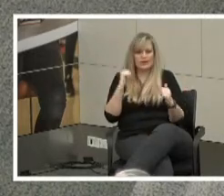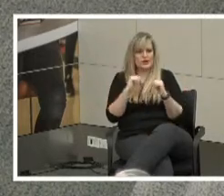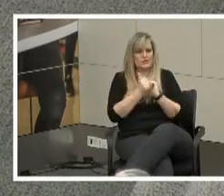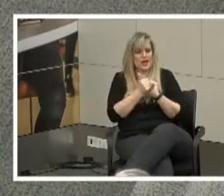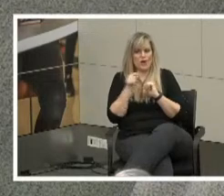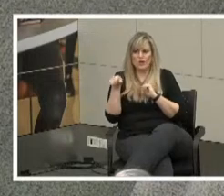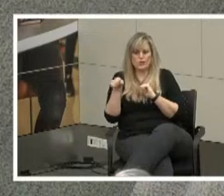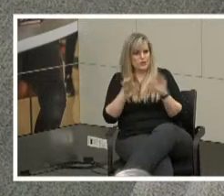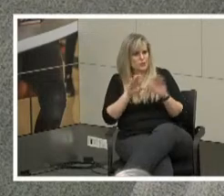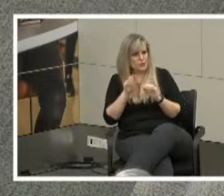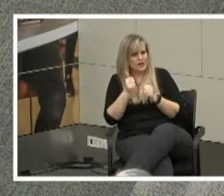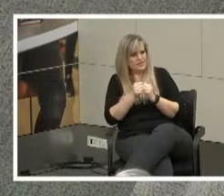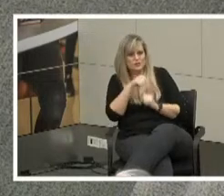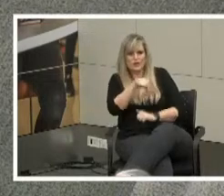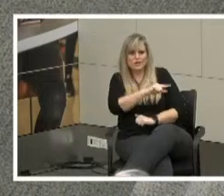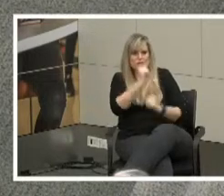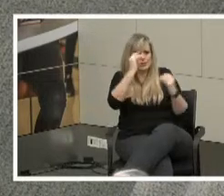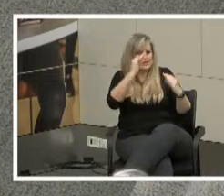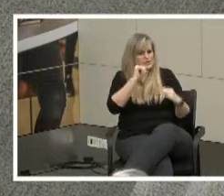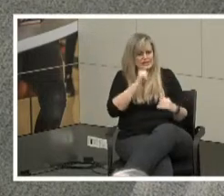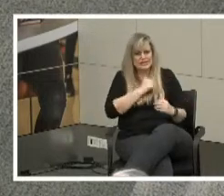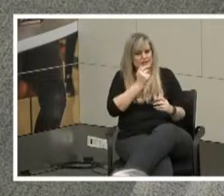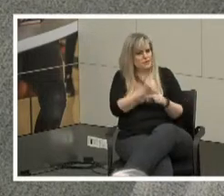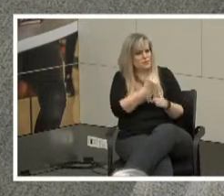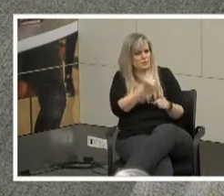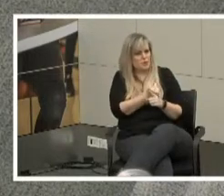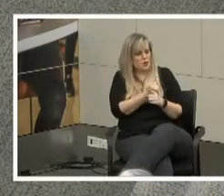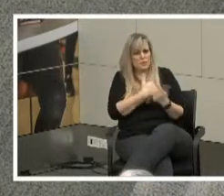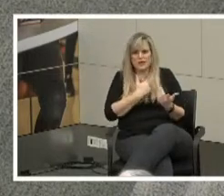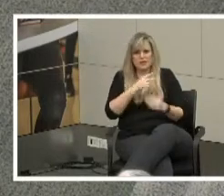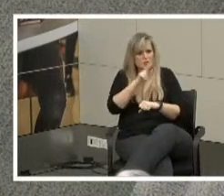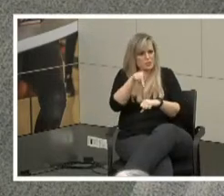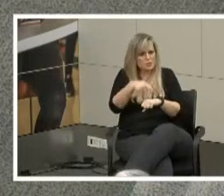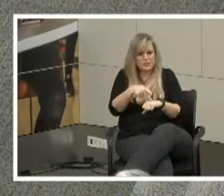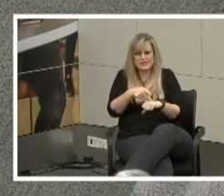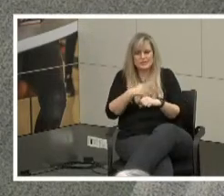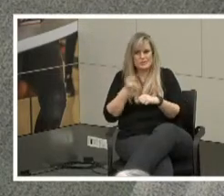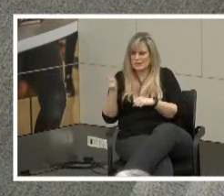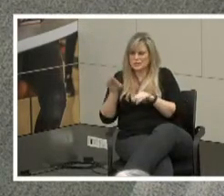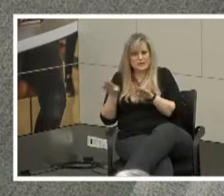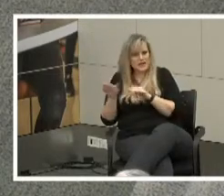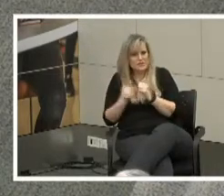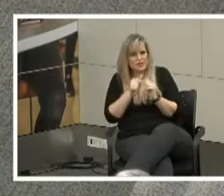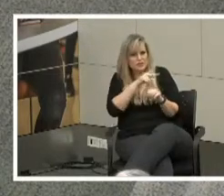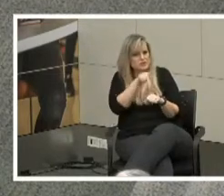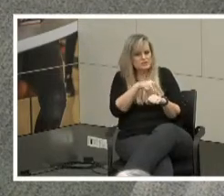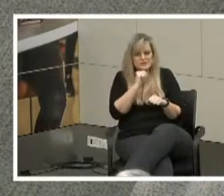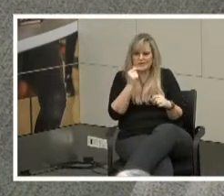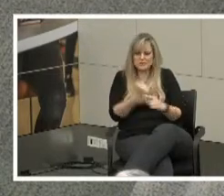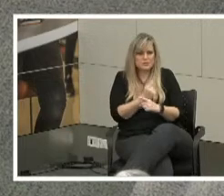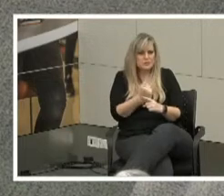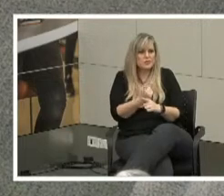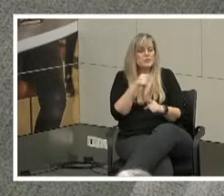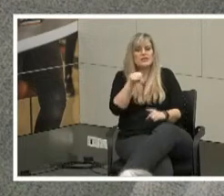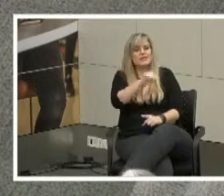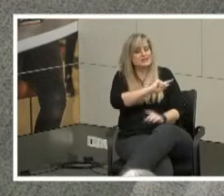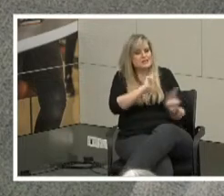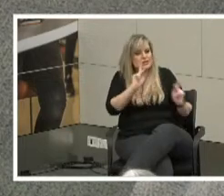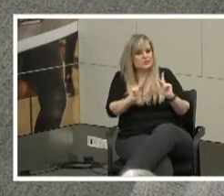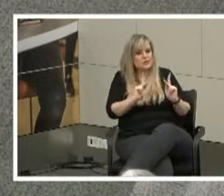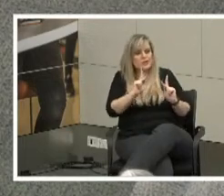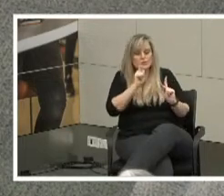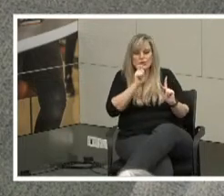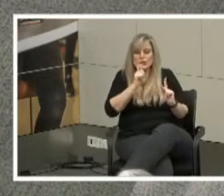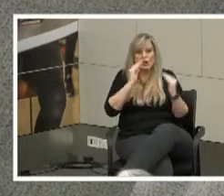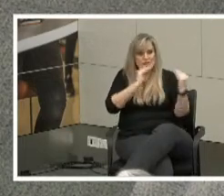treated the teachers should not be treated that way the principles should not be treated that that way these are the people that are teaching